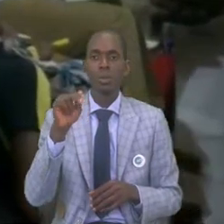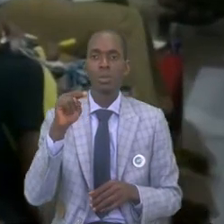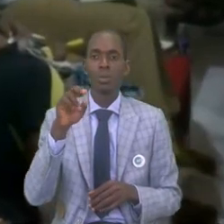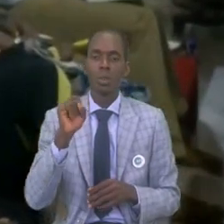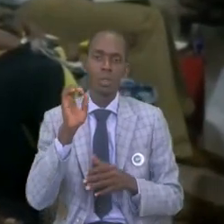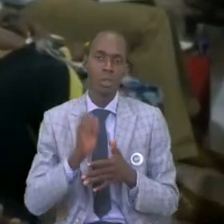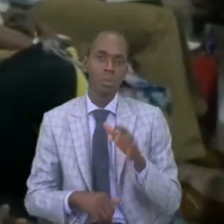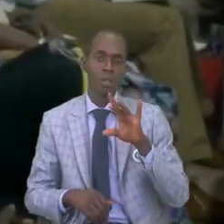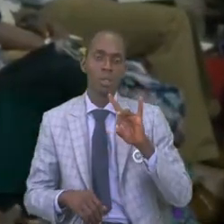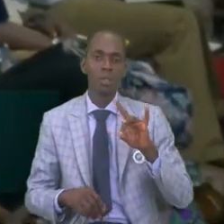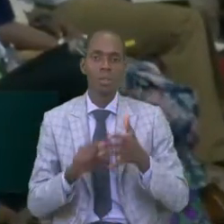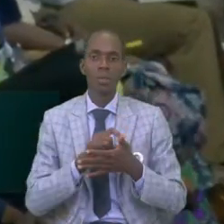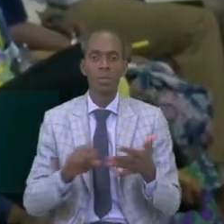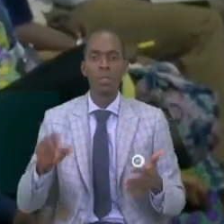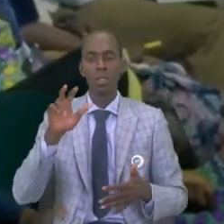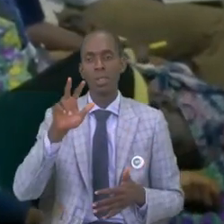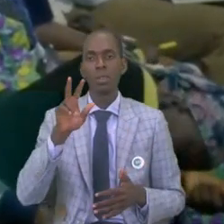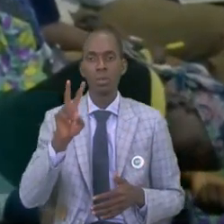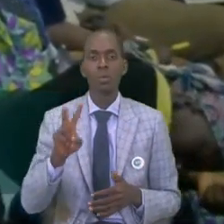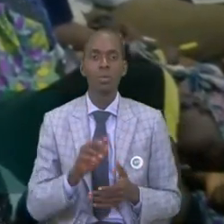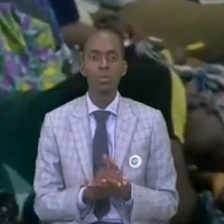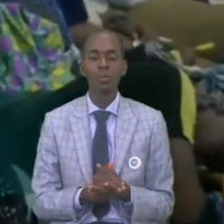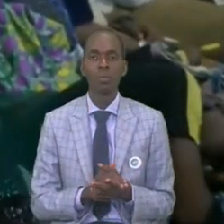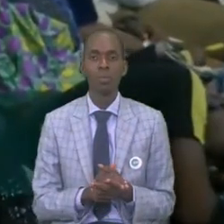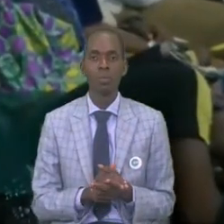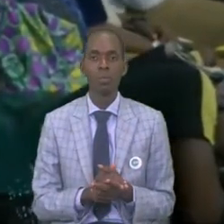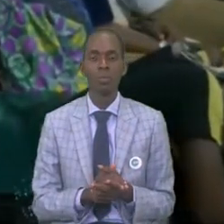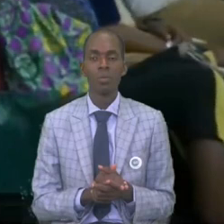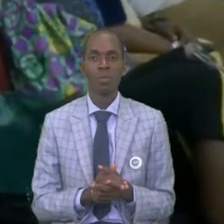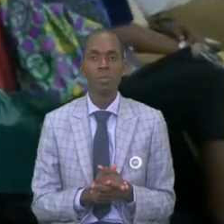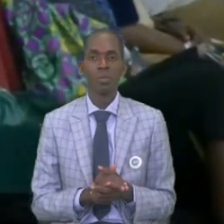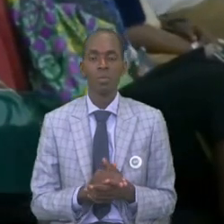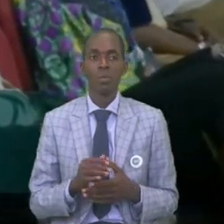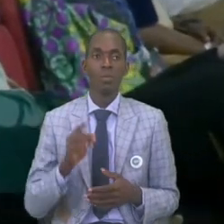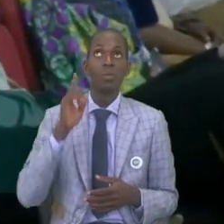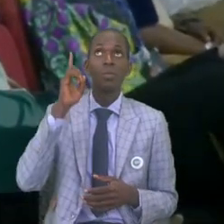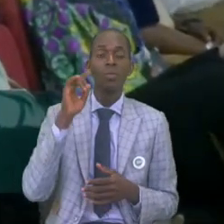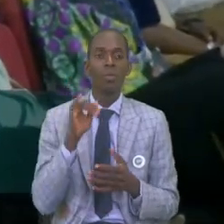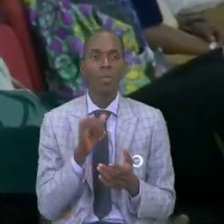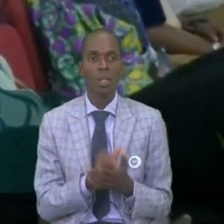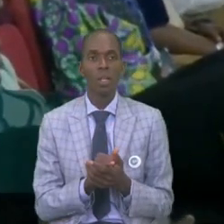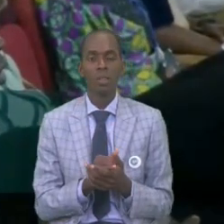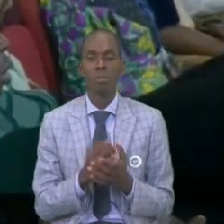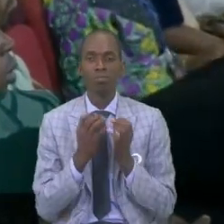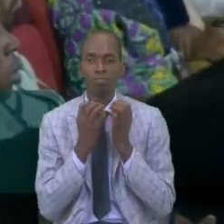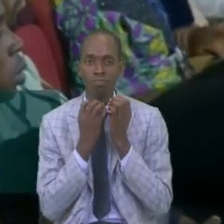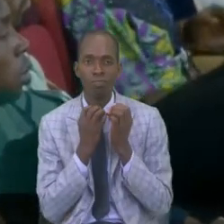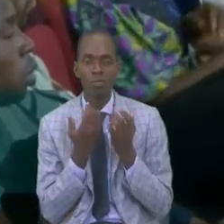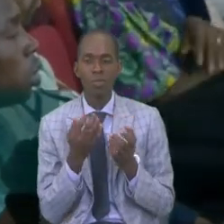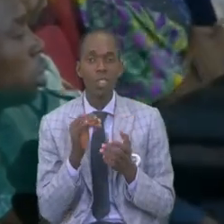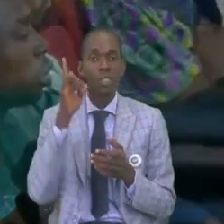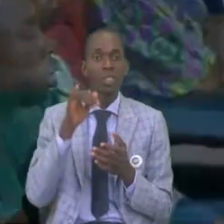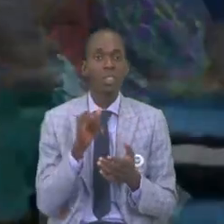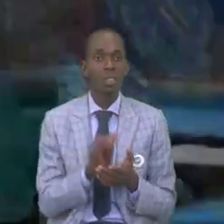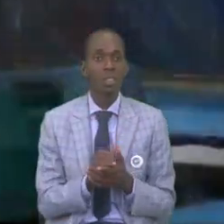Romans chapter 8, we're looking at verse 32. He that spared not his own son, but delivered him up for